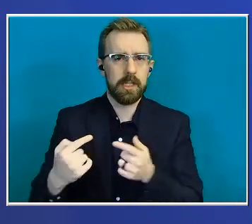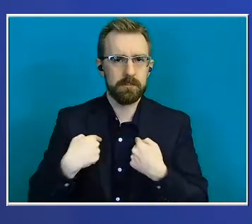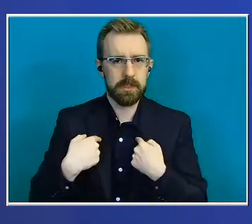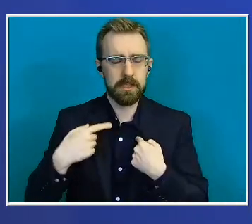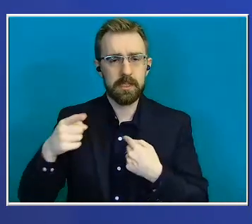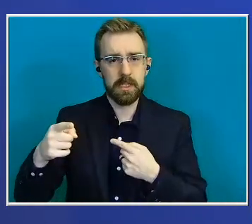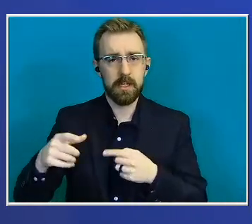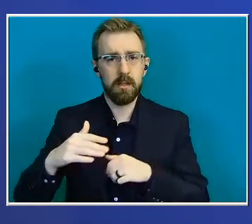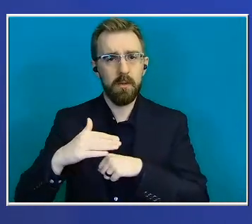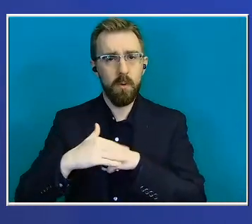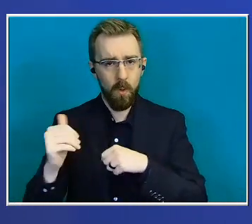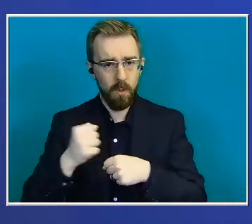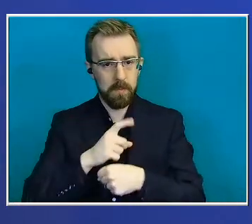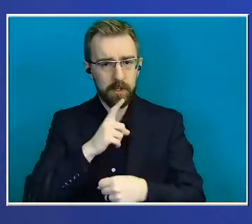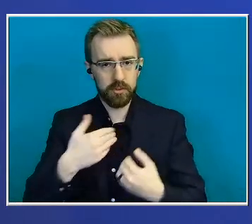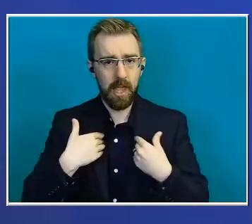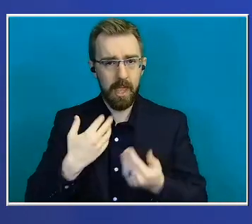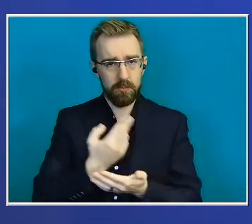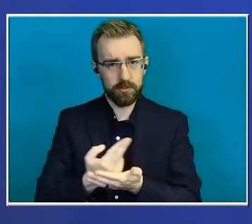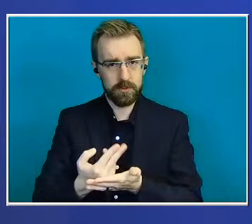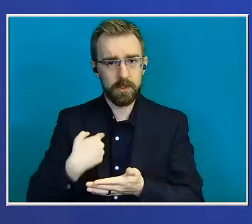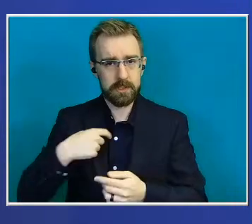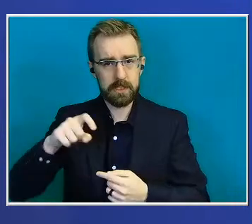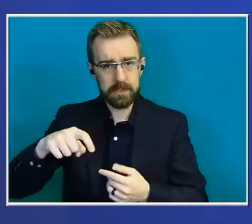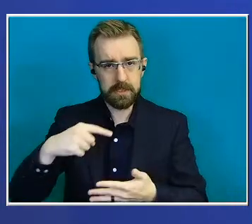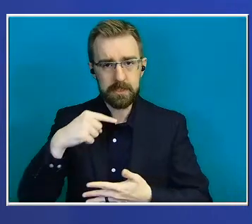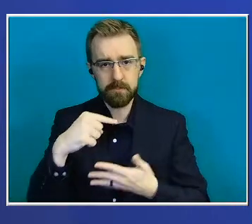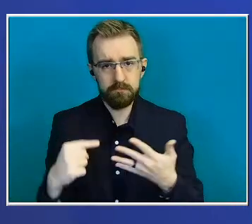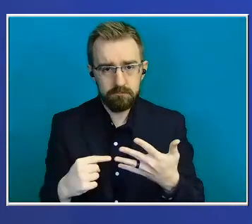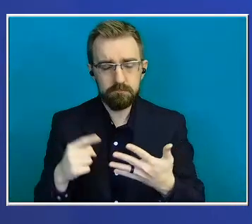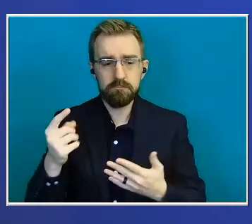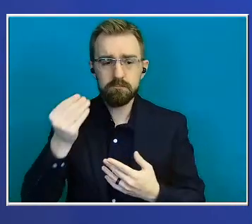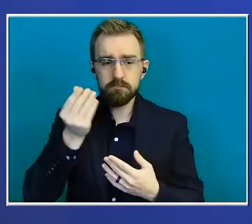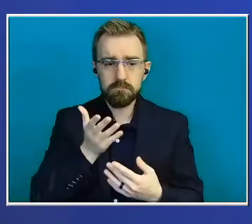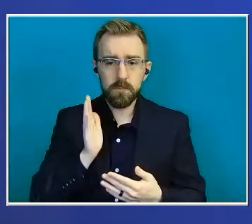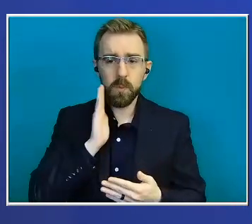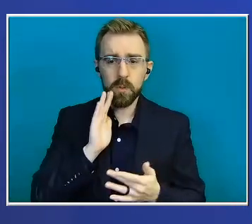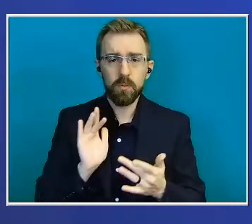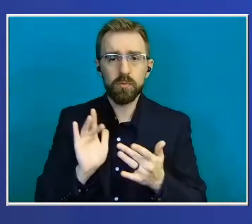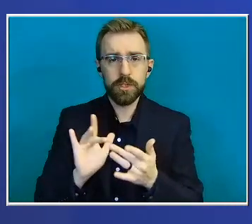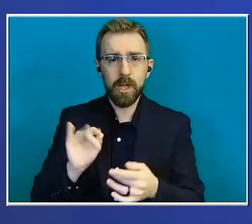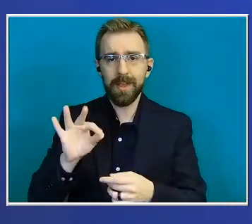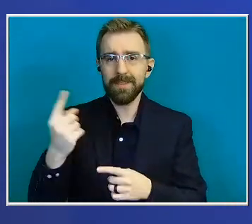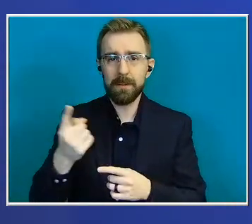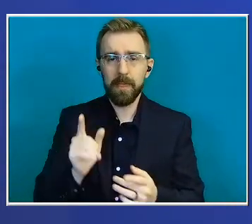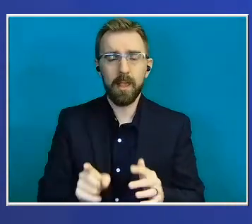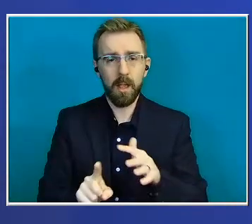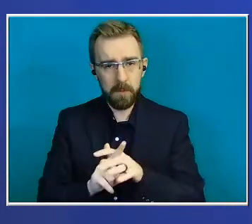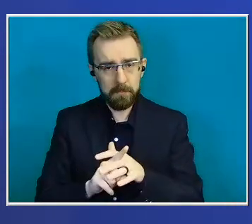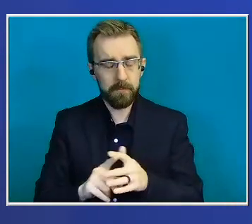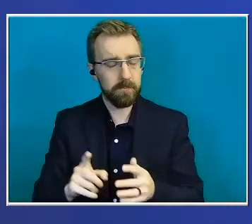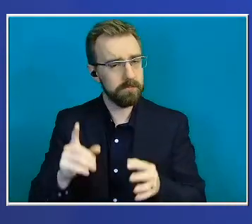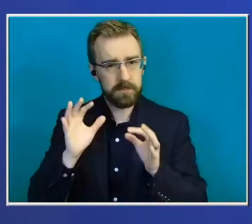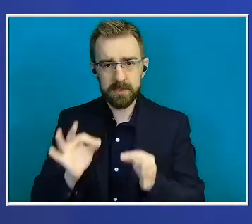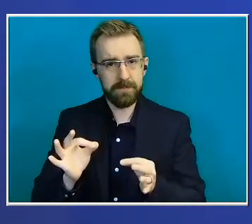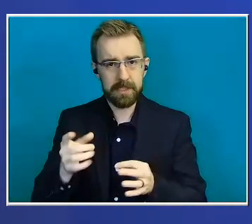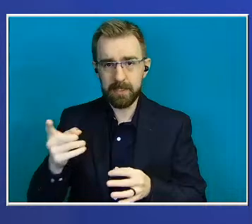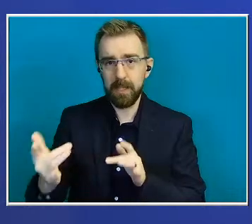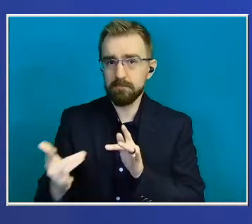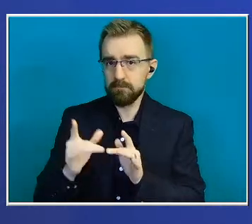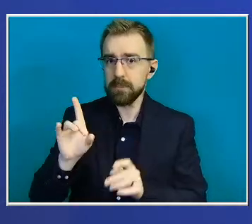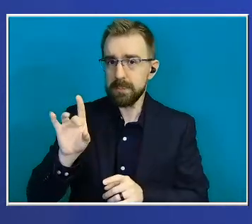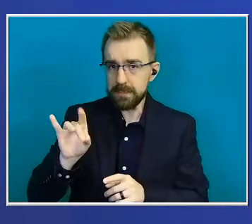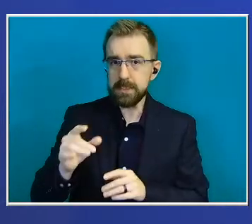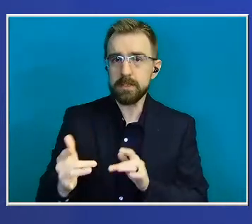had all the resources I needed. And they told me they'd reach out if anything came up. And then sure enough, they did reach out and let me know about